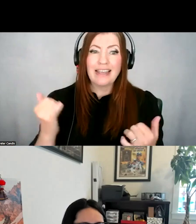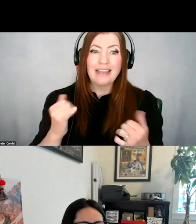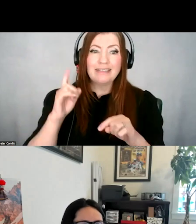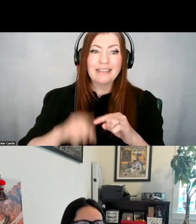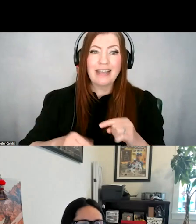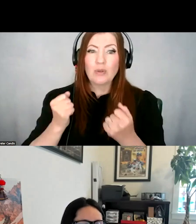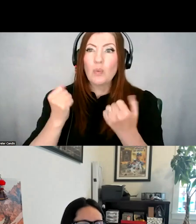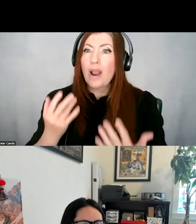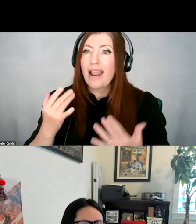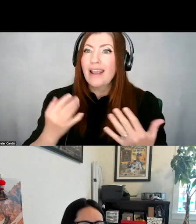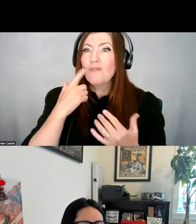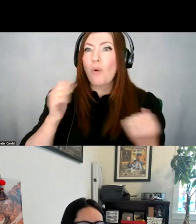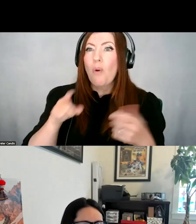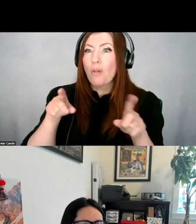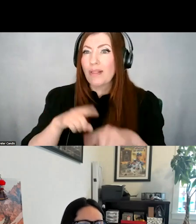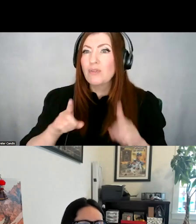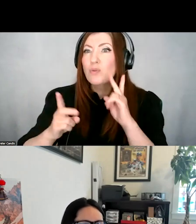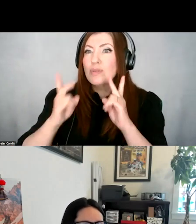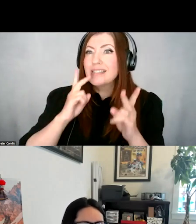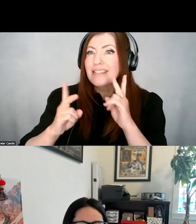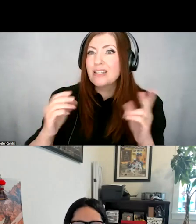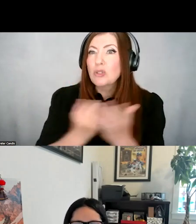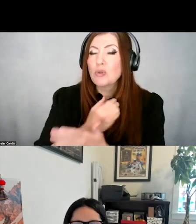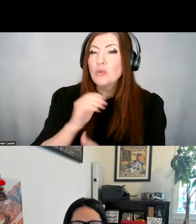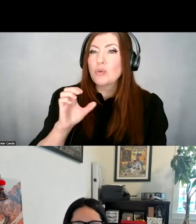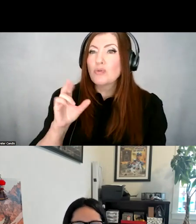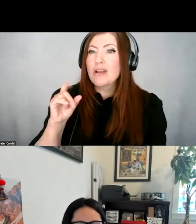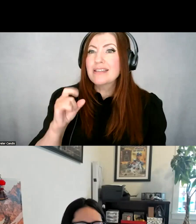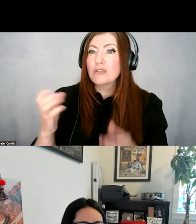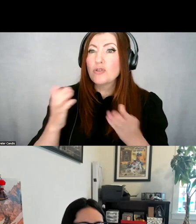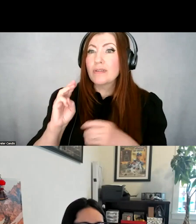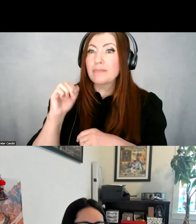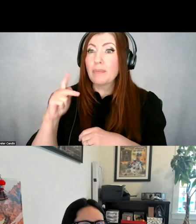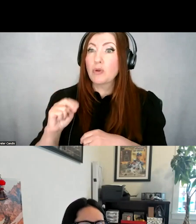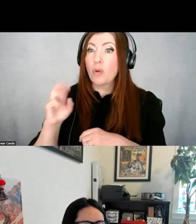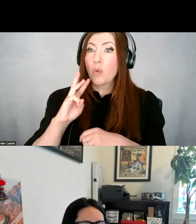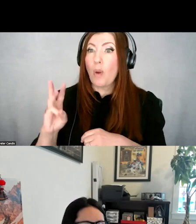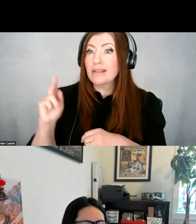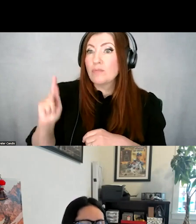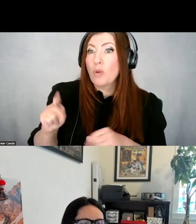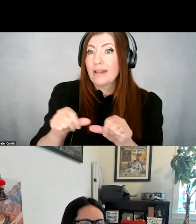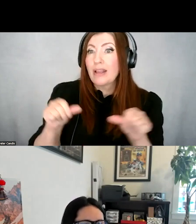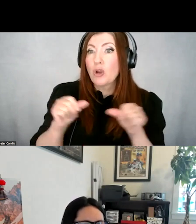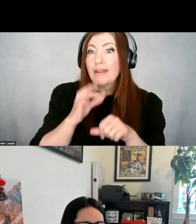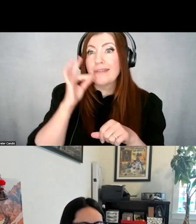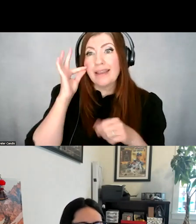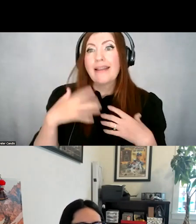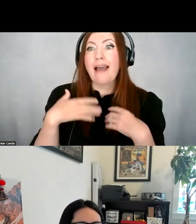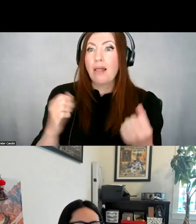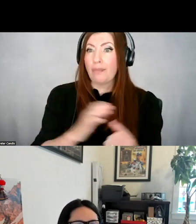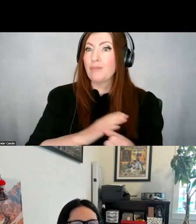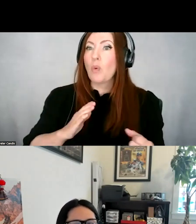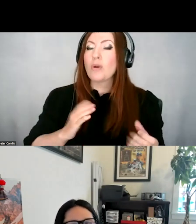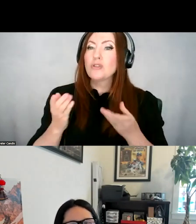for all of you to see the new crisis services map at the Northwest Portland Area Indian Health Board. So we serve